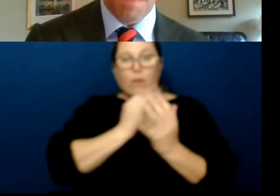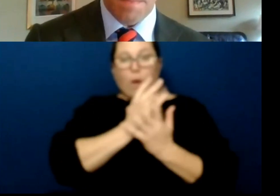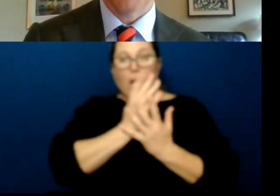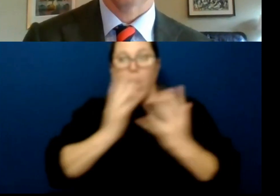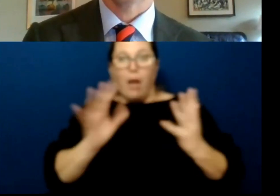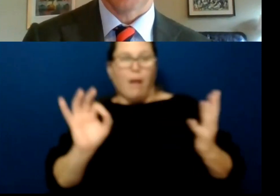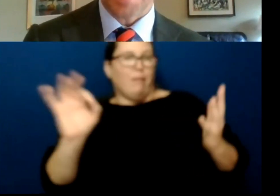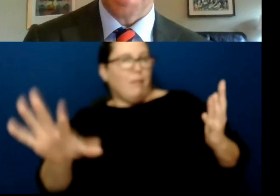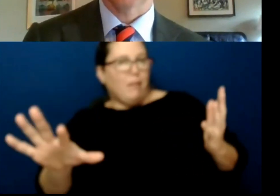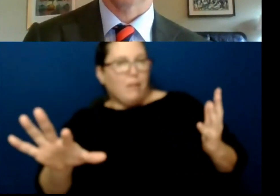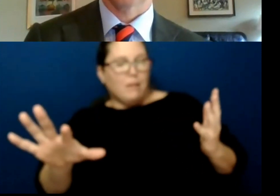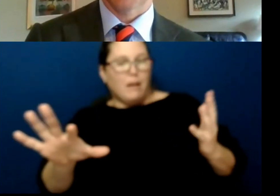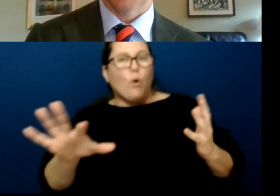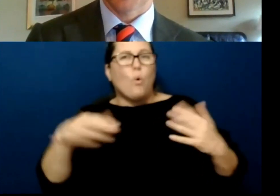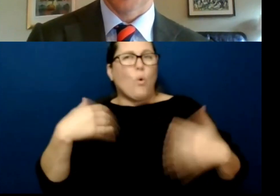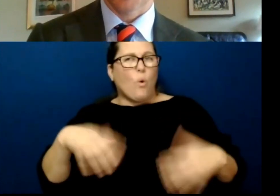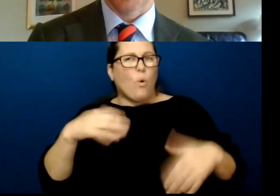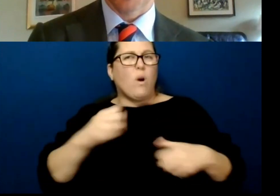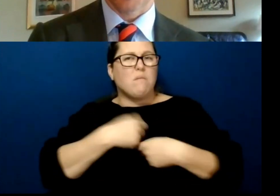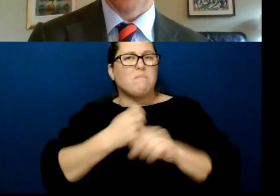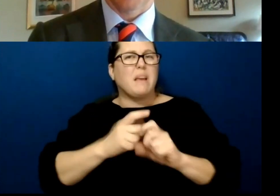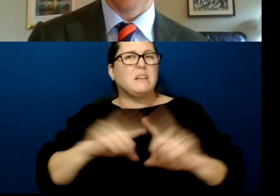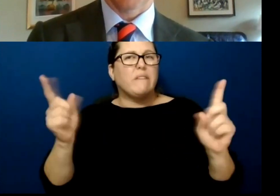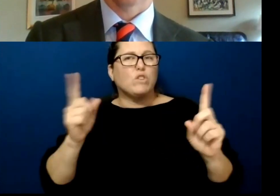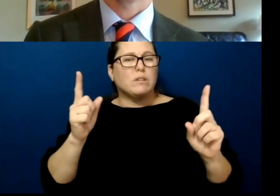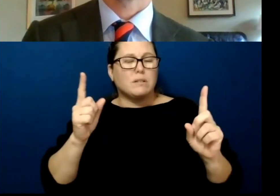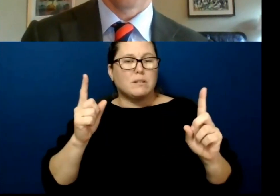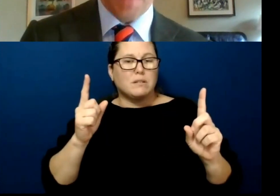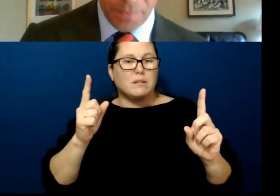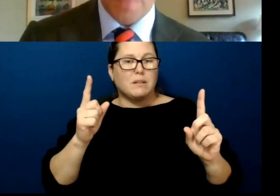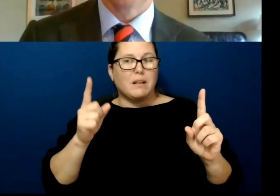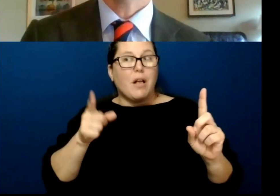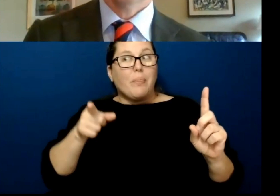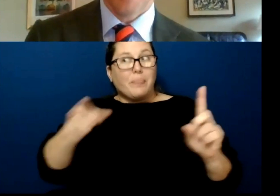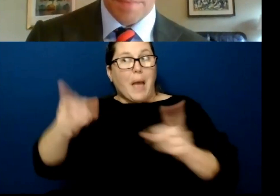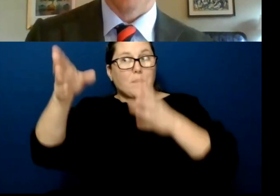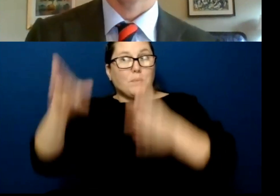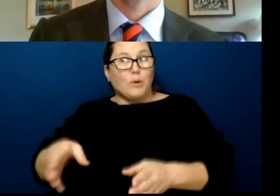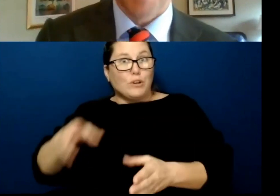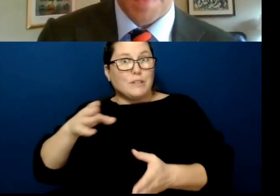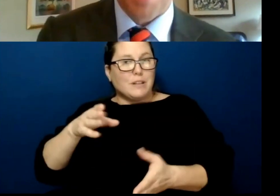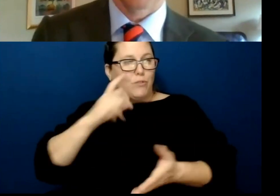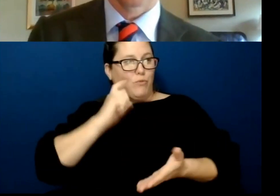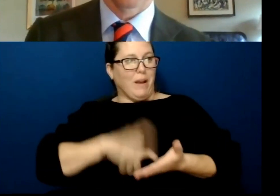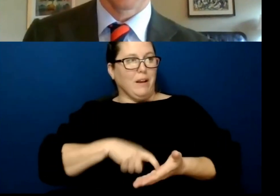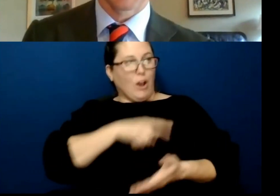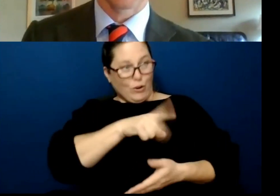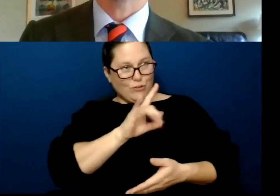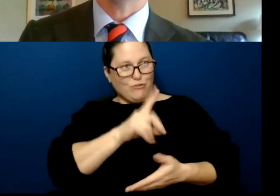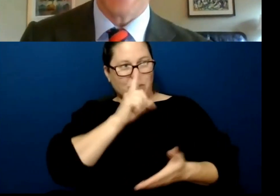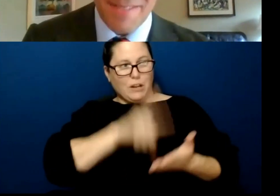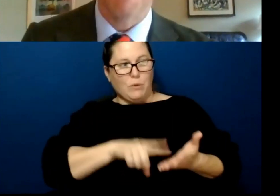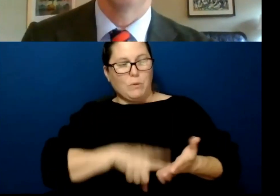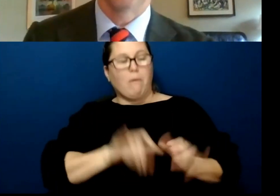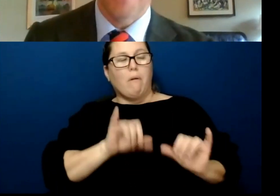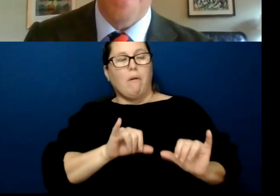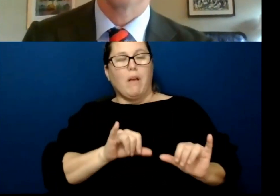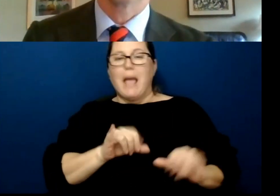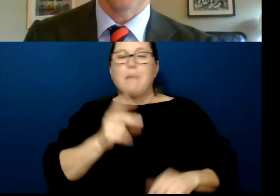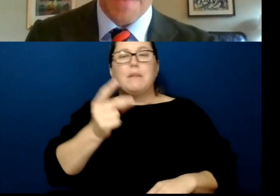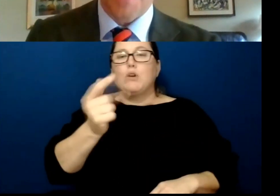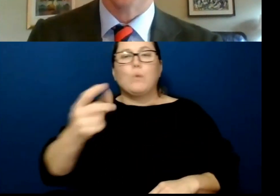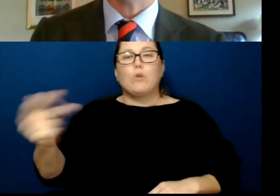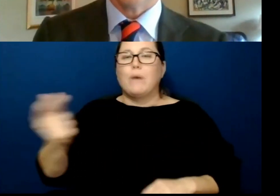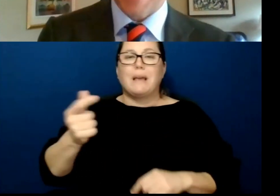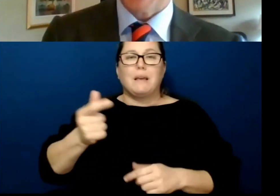difference because the person interviewing you recognizes that you've done some amount of research. And I looked it up in the parking lot before I walked into